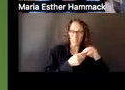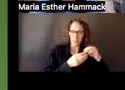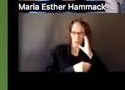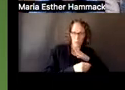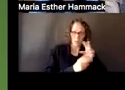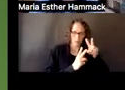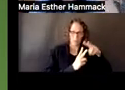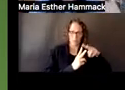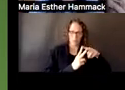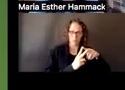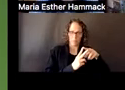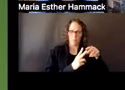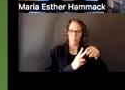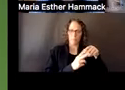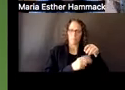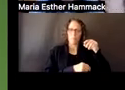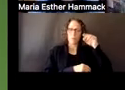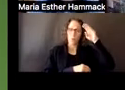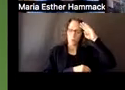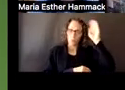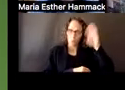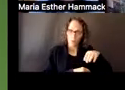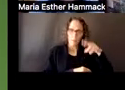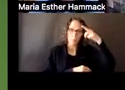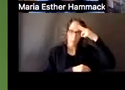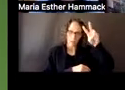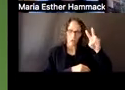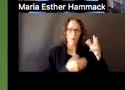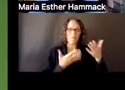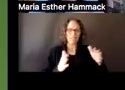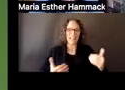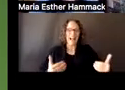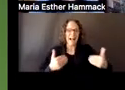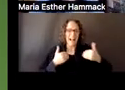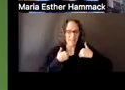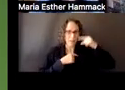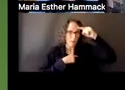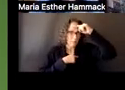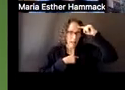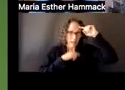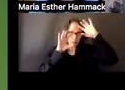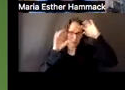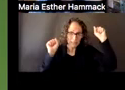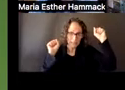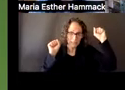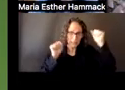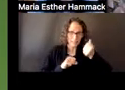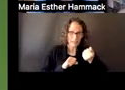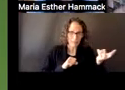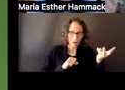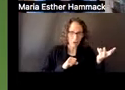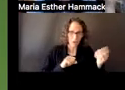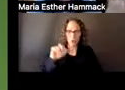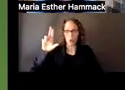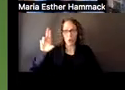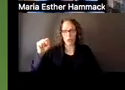should note that Mexico has had several Black Mexican presidents when we, you know, the US only has had